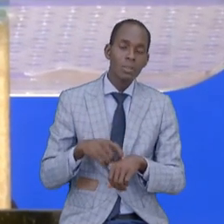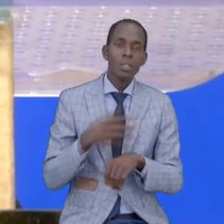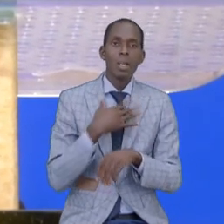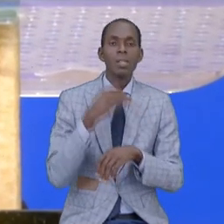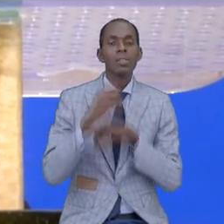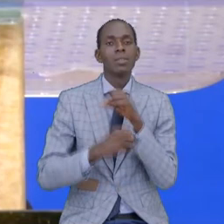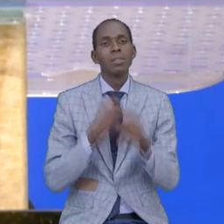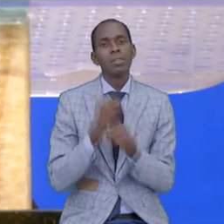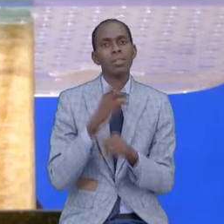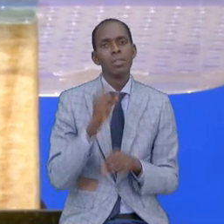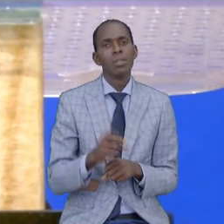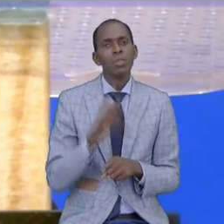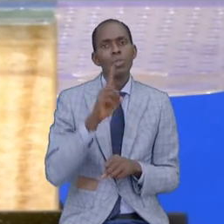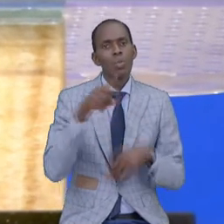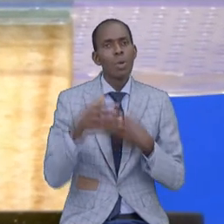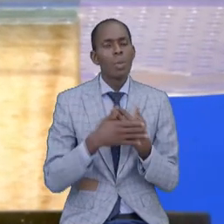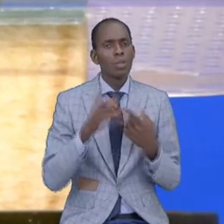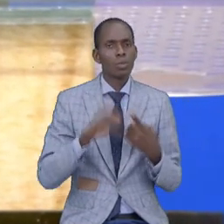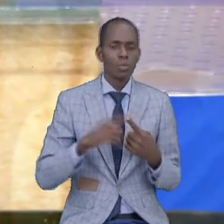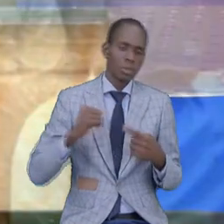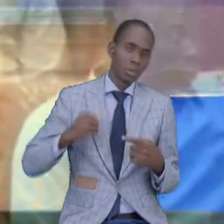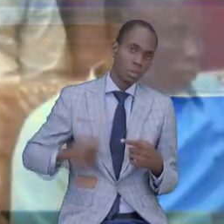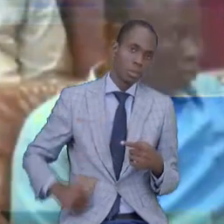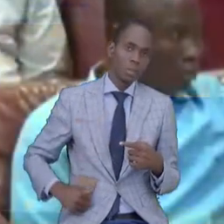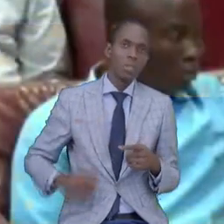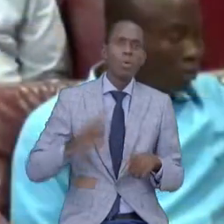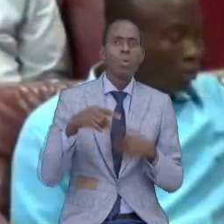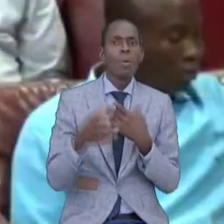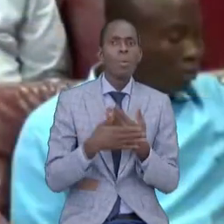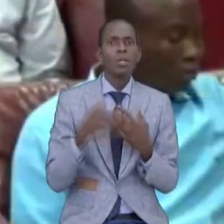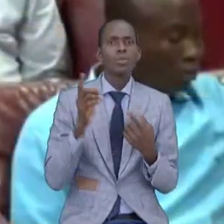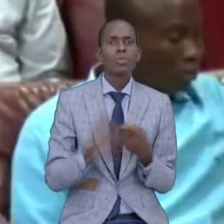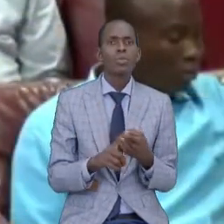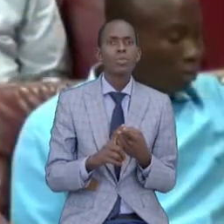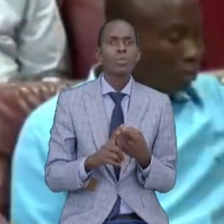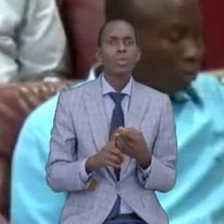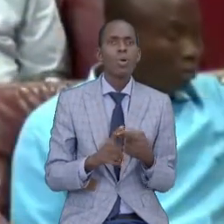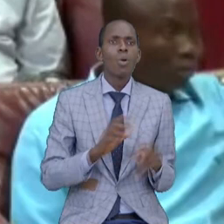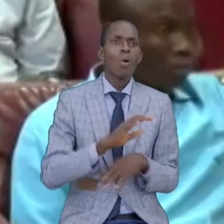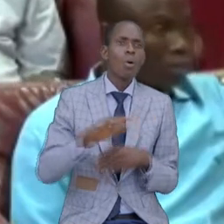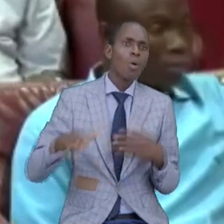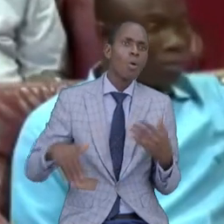years. They went back to circumcision, and they went back to all the